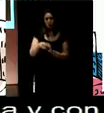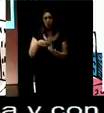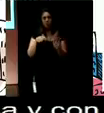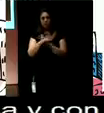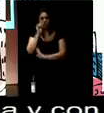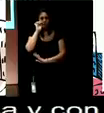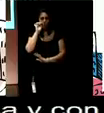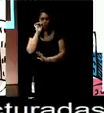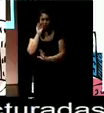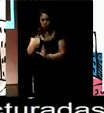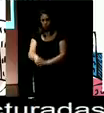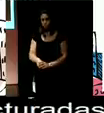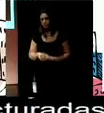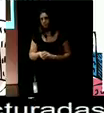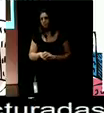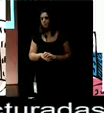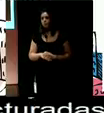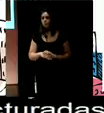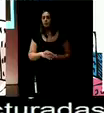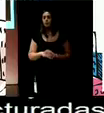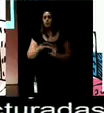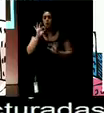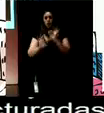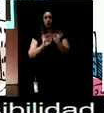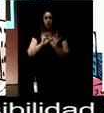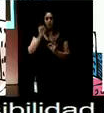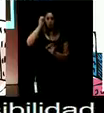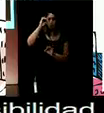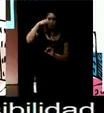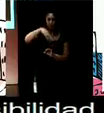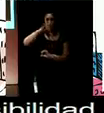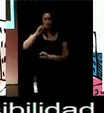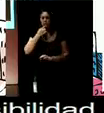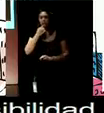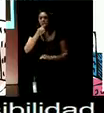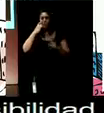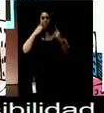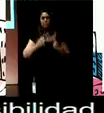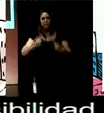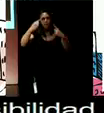universal accessibility in tourism. The WTO